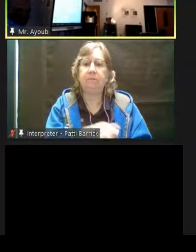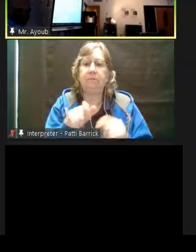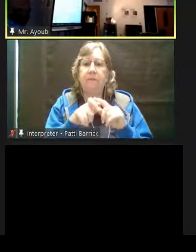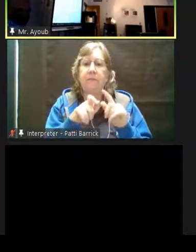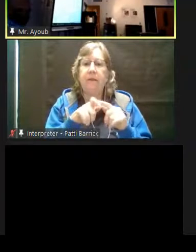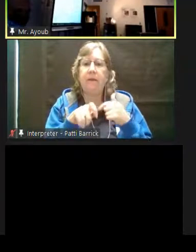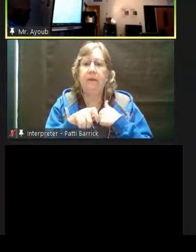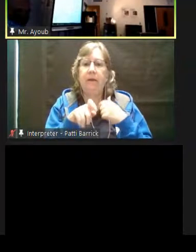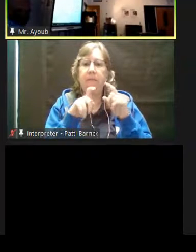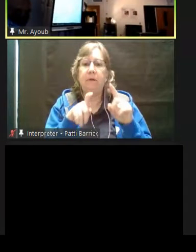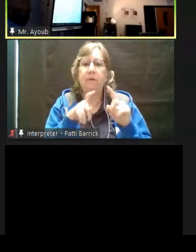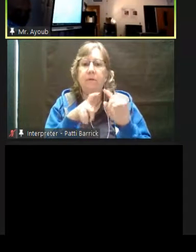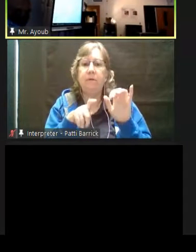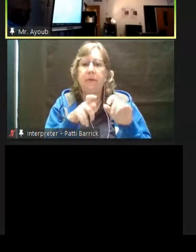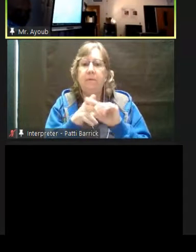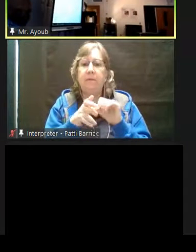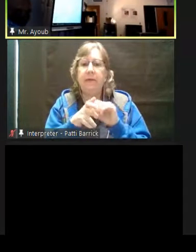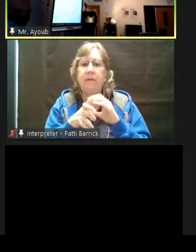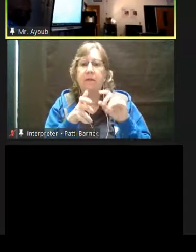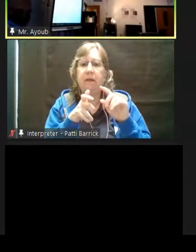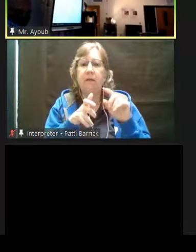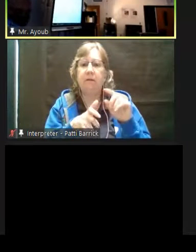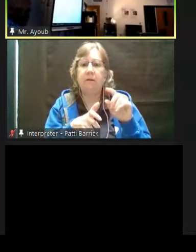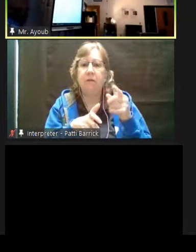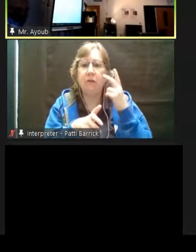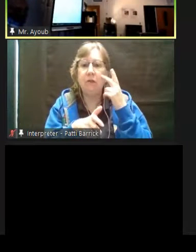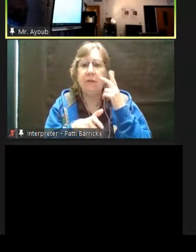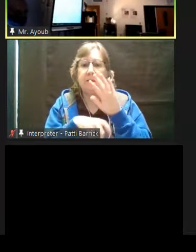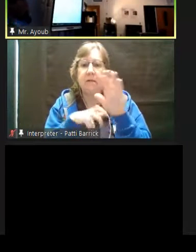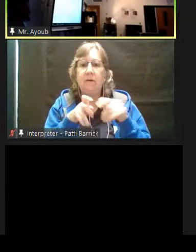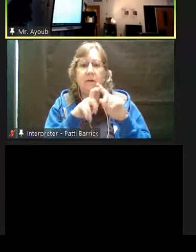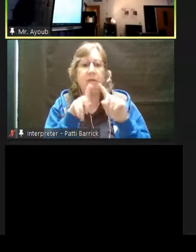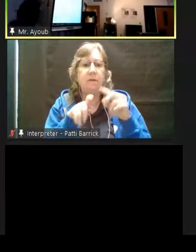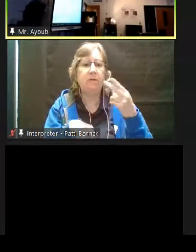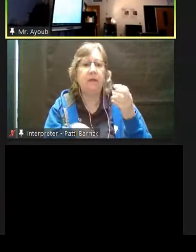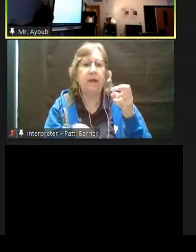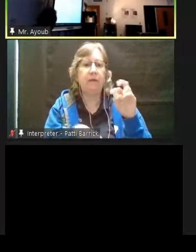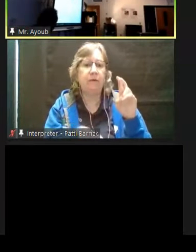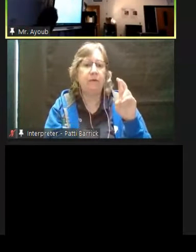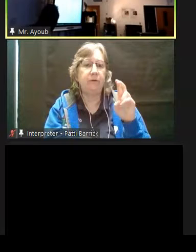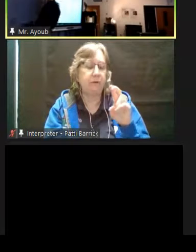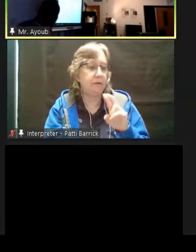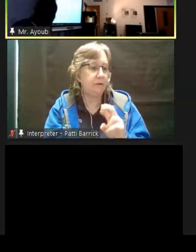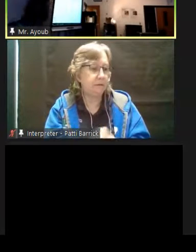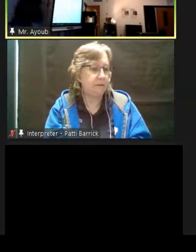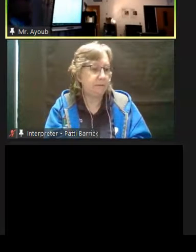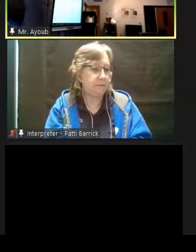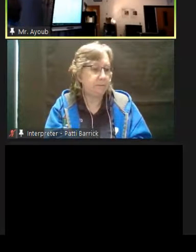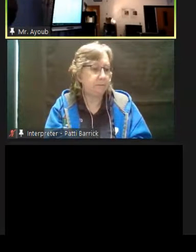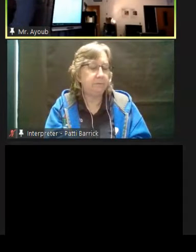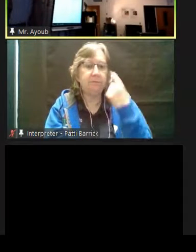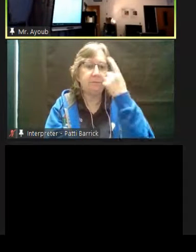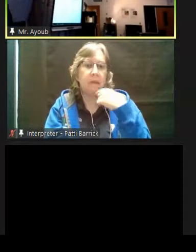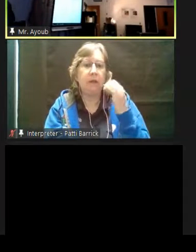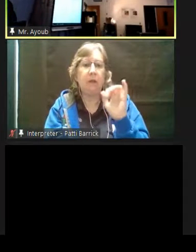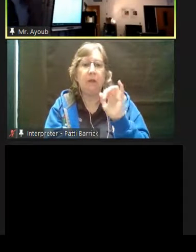And I'm gonna go to the page and hit refresh, and there you go. That's what they look like. So notice